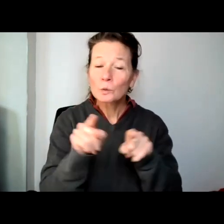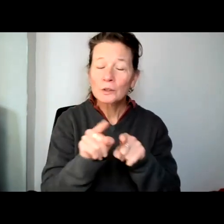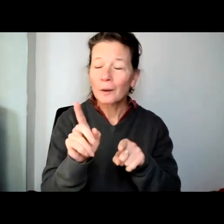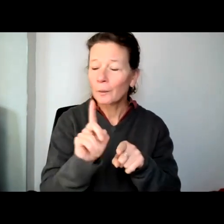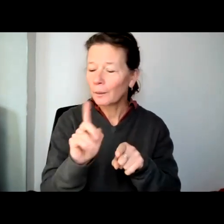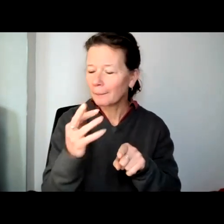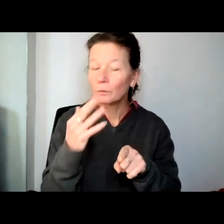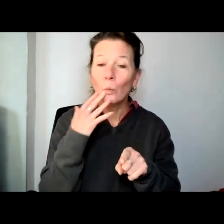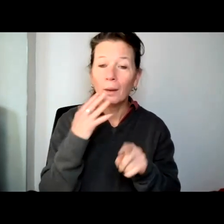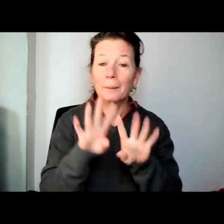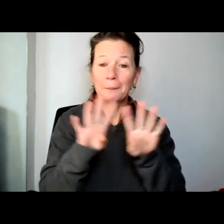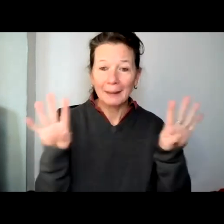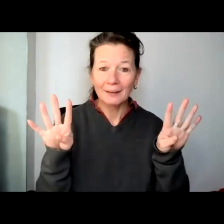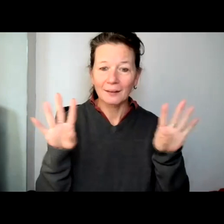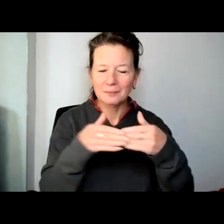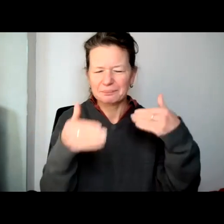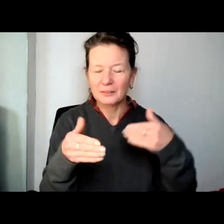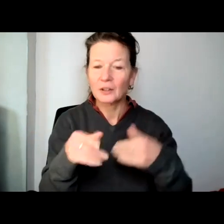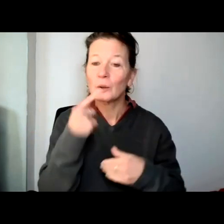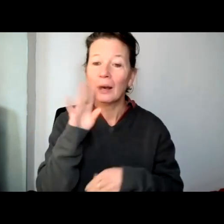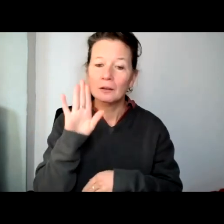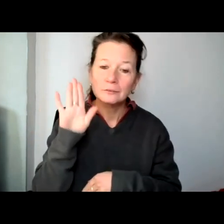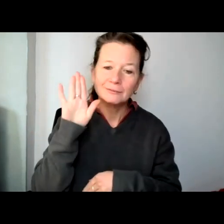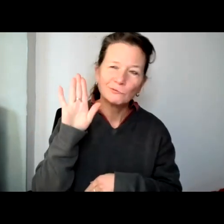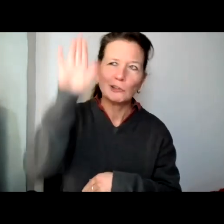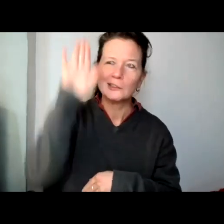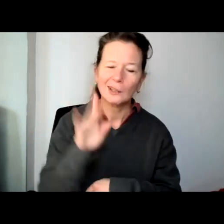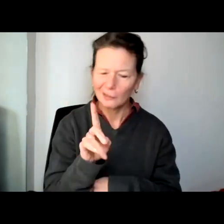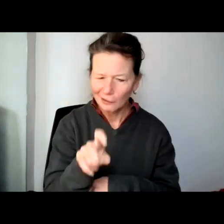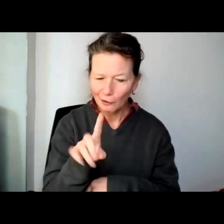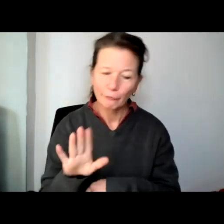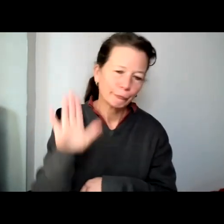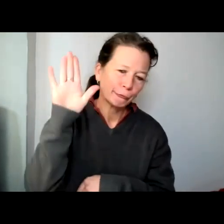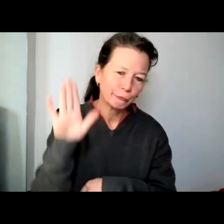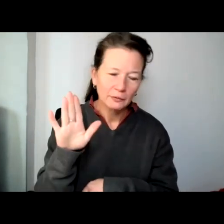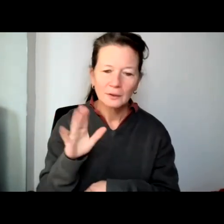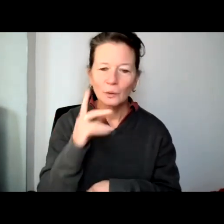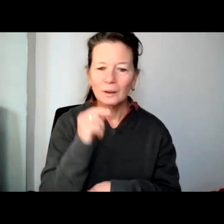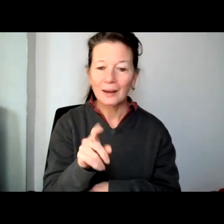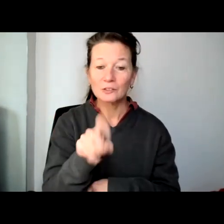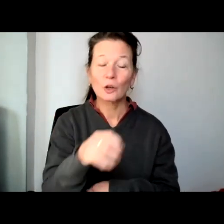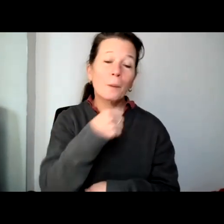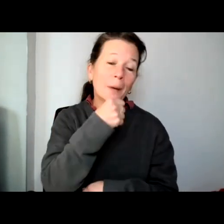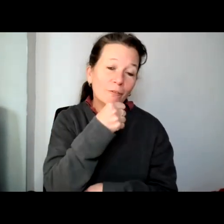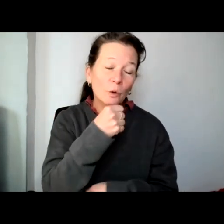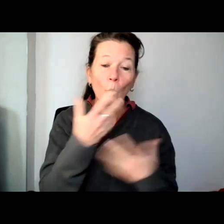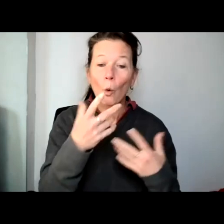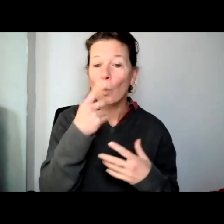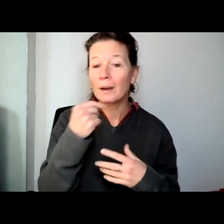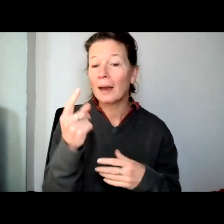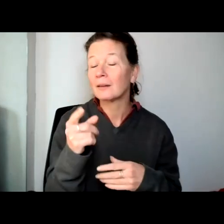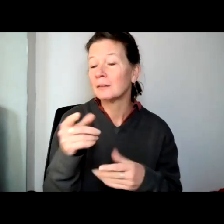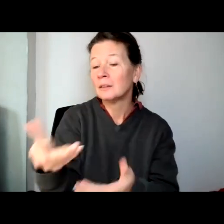when we get to the panellist bit, you can raise your hand and we can turn your microphone on. And we can even elevate you to